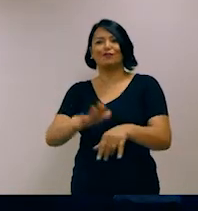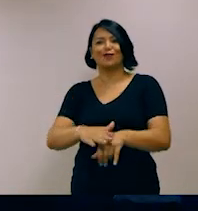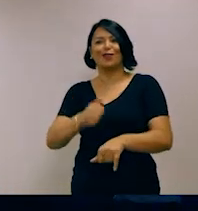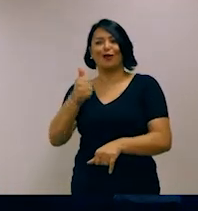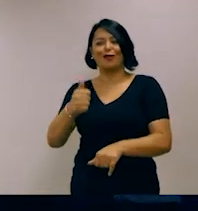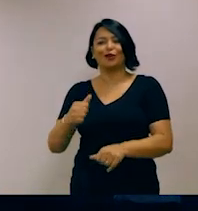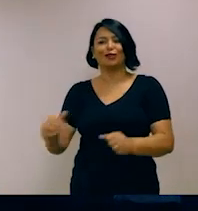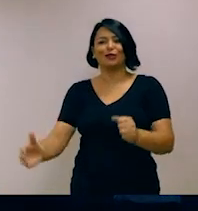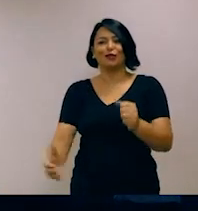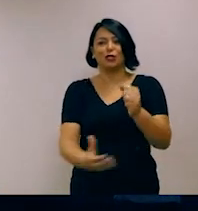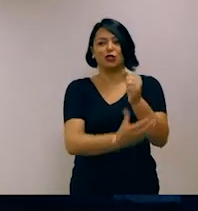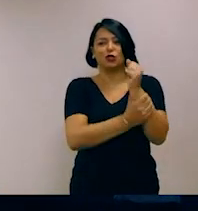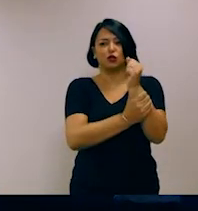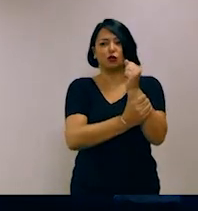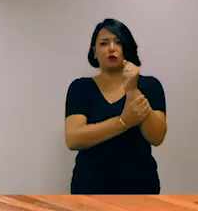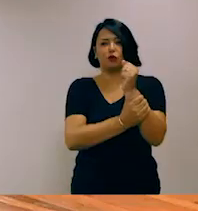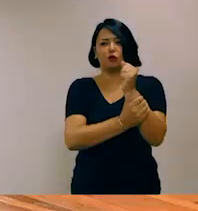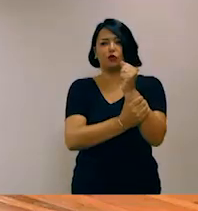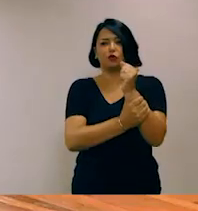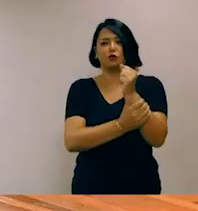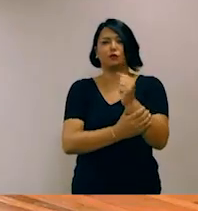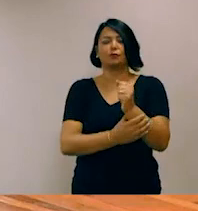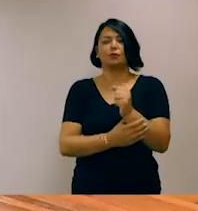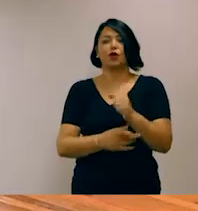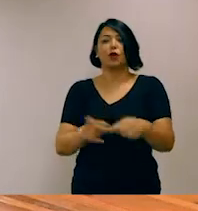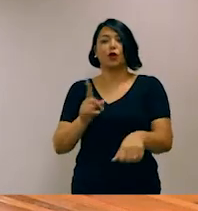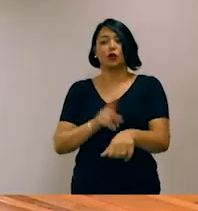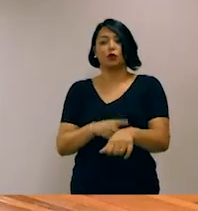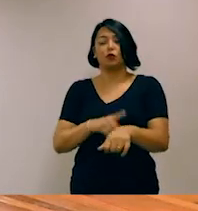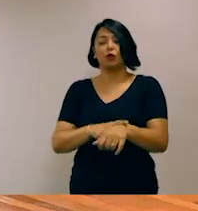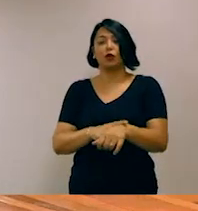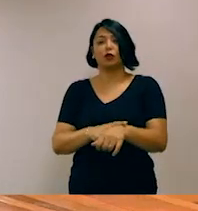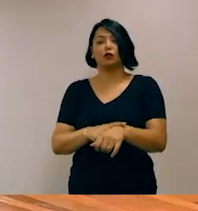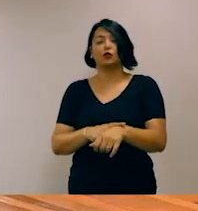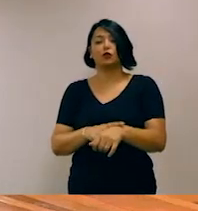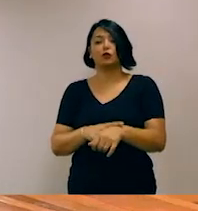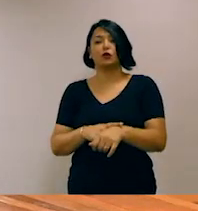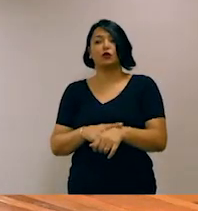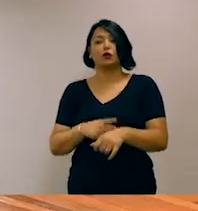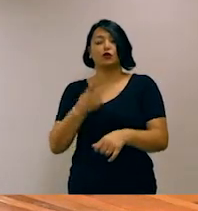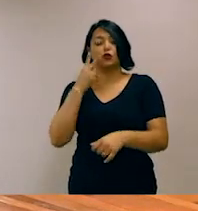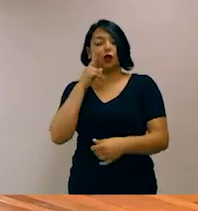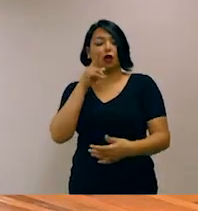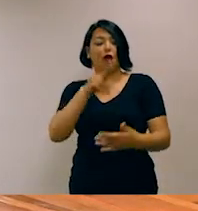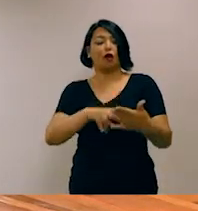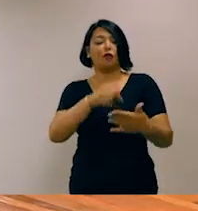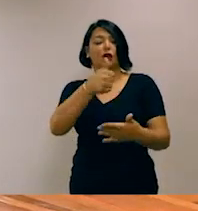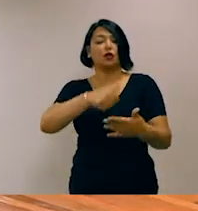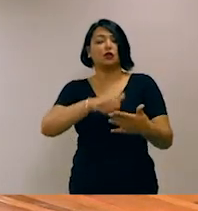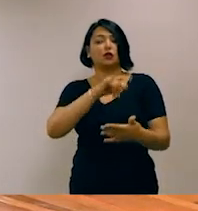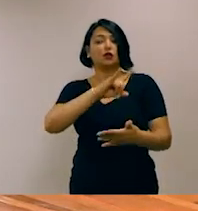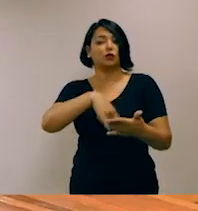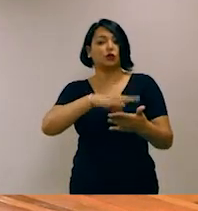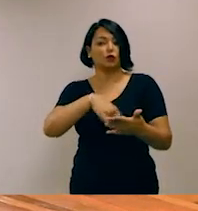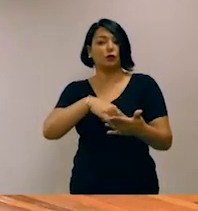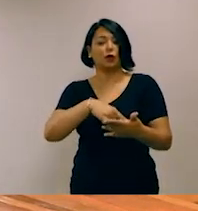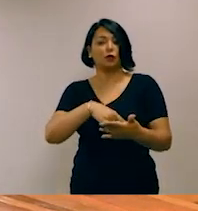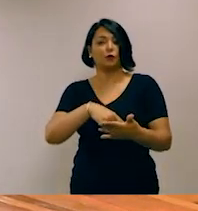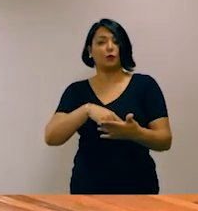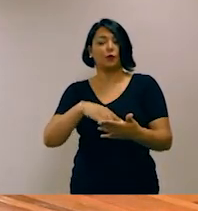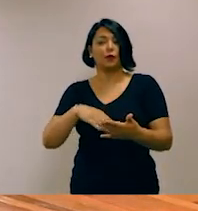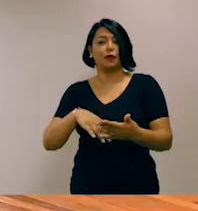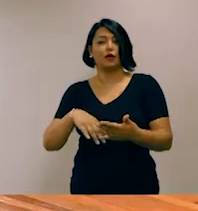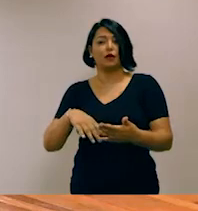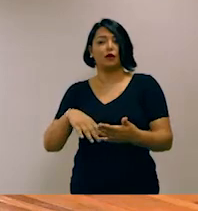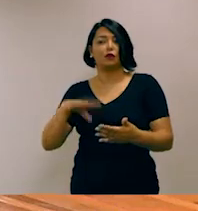results and more reliable results when it comes to the forecasting of these